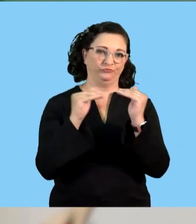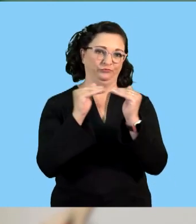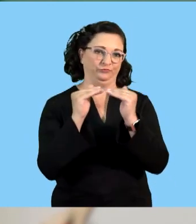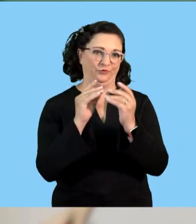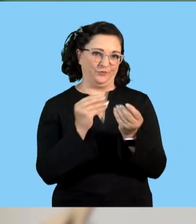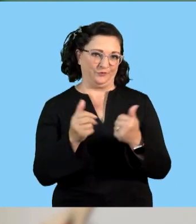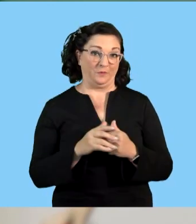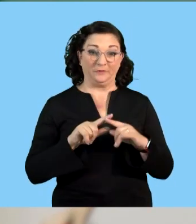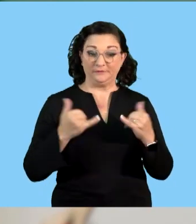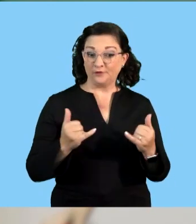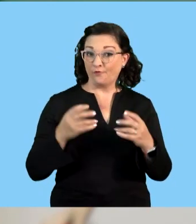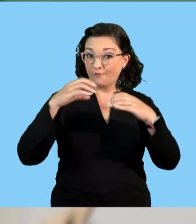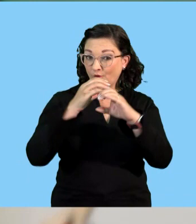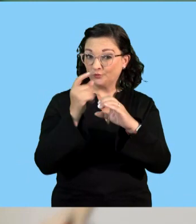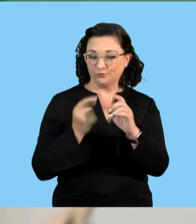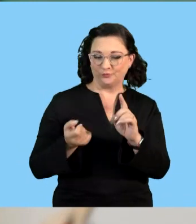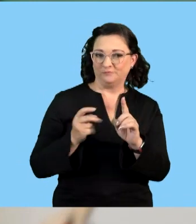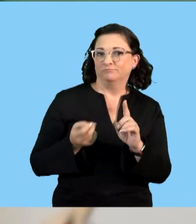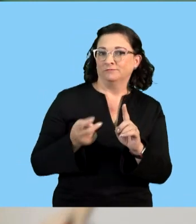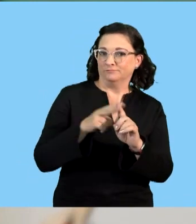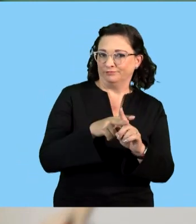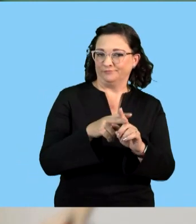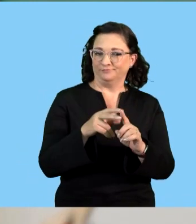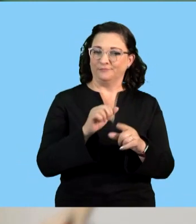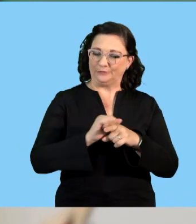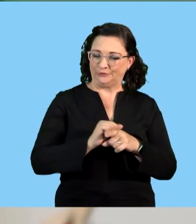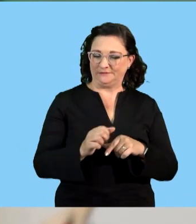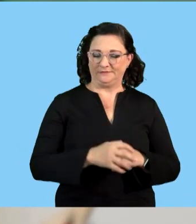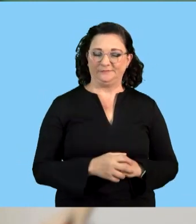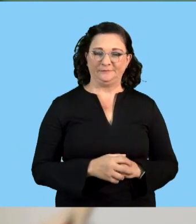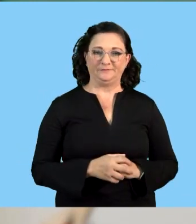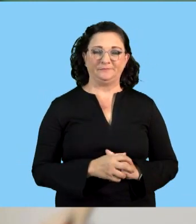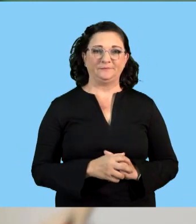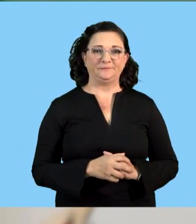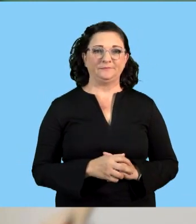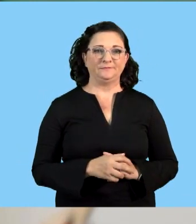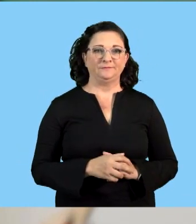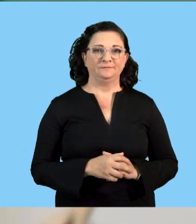more on the practice and application questions. So let's get right to our lesson.